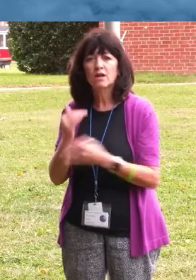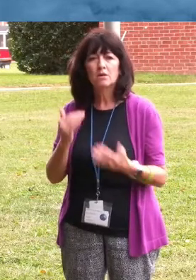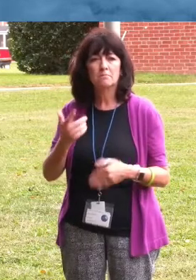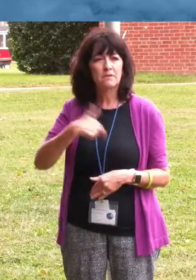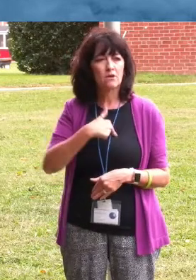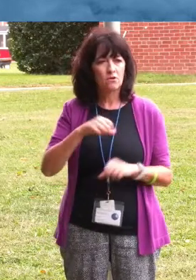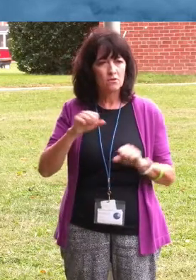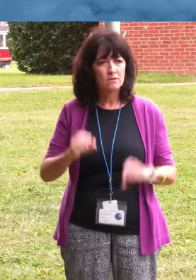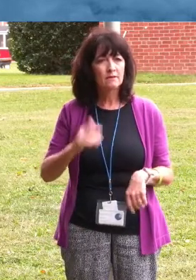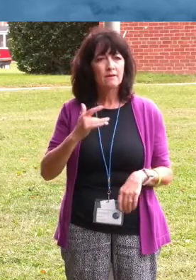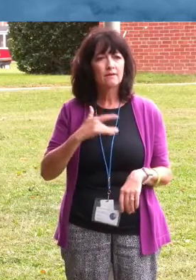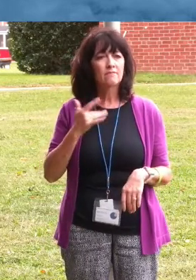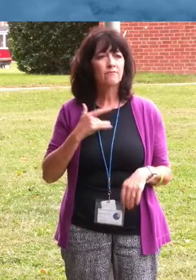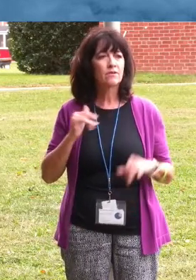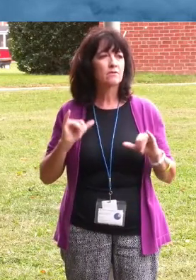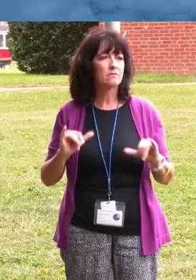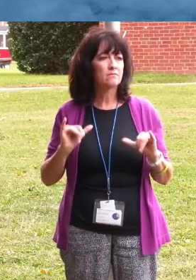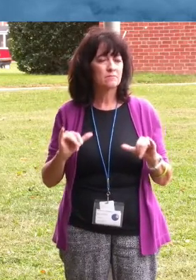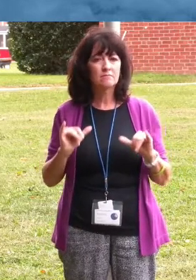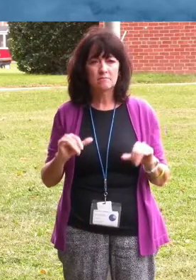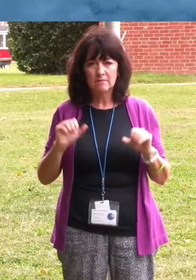all of her staff,